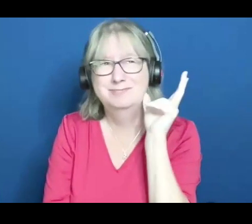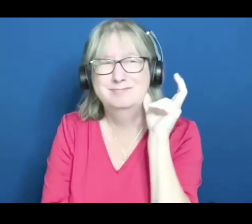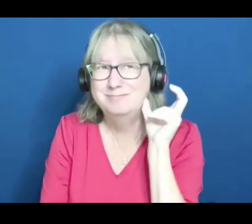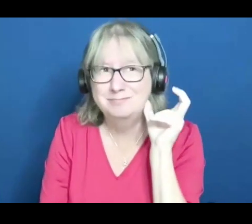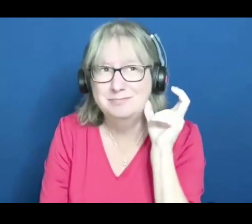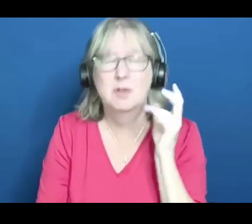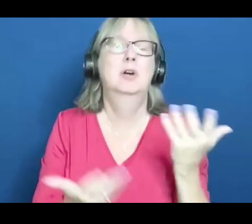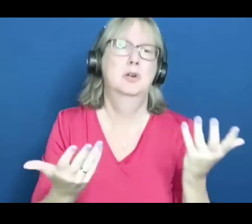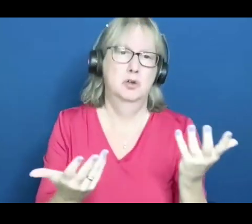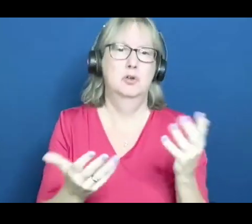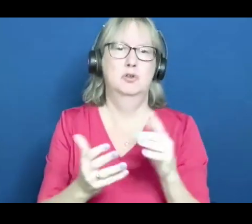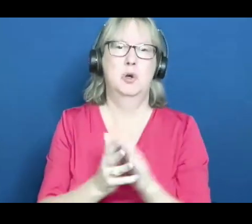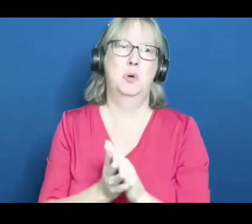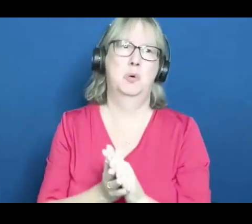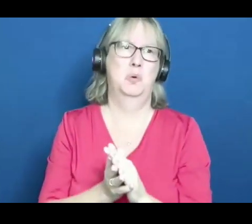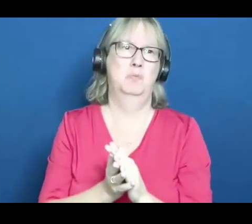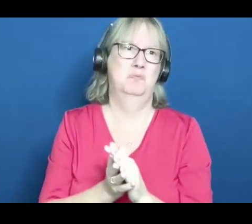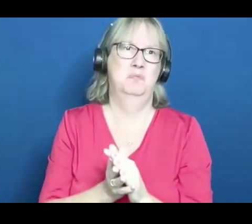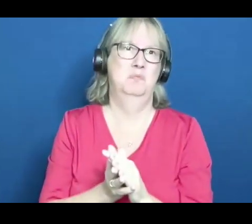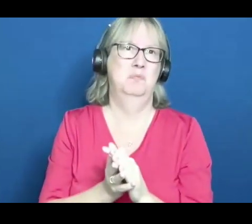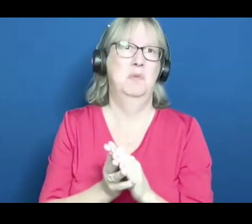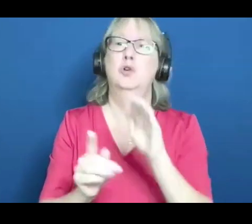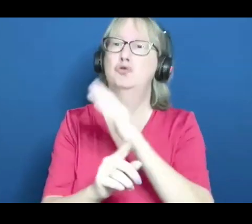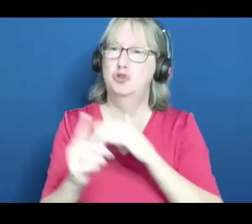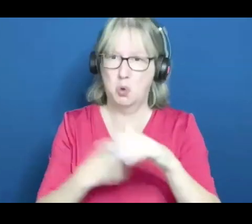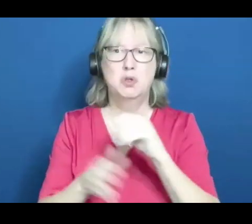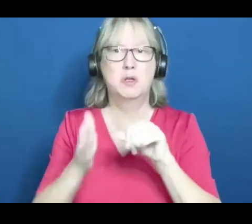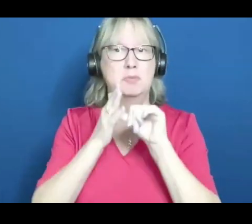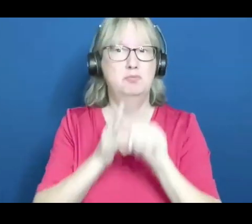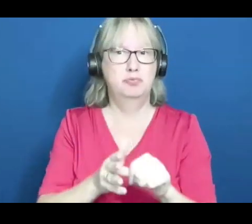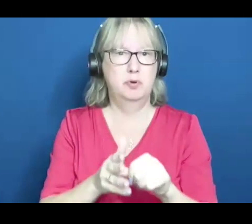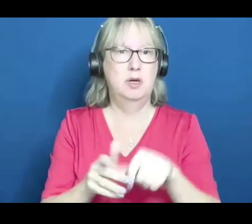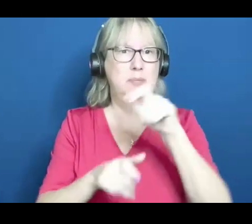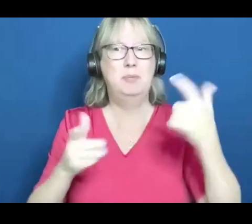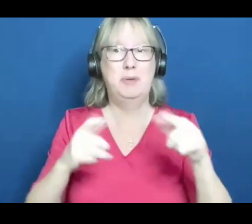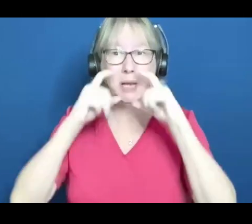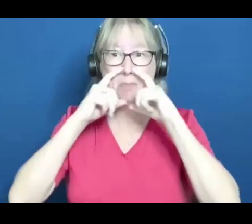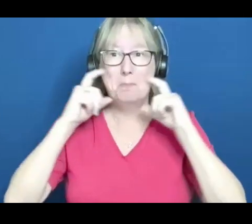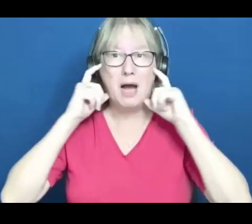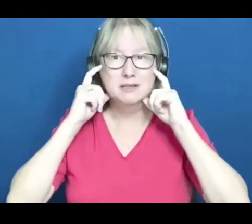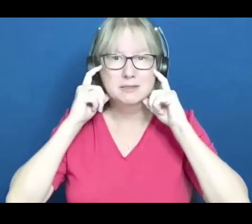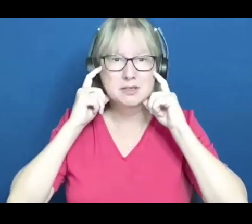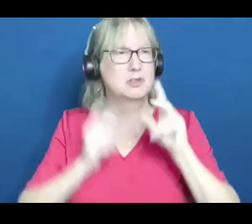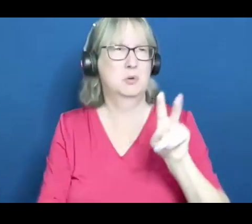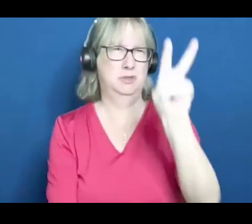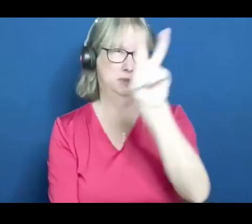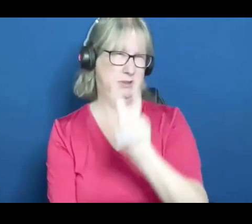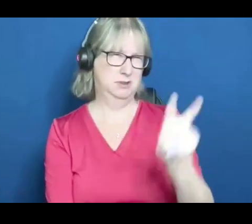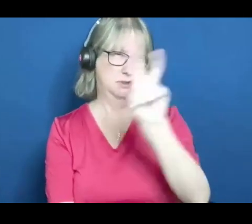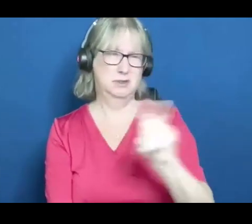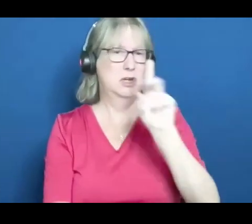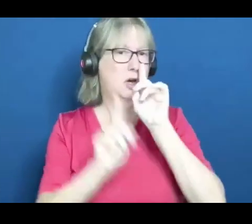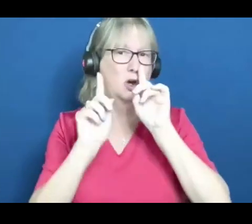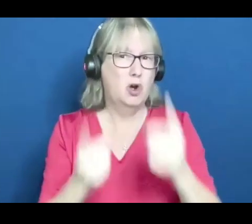outside a social bubble area, really, and that's been a problem over the last few years, everybody's been wearing masks and whatnot and can't see people's faces. But